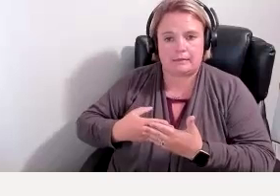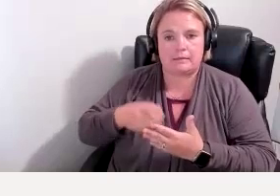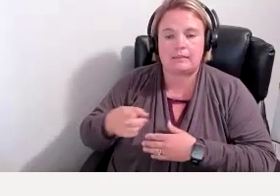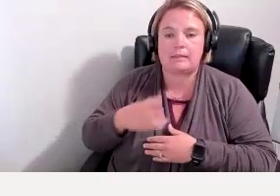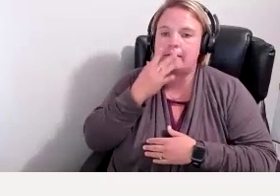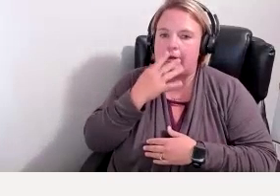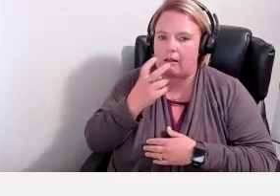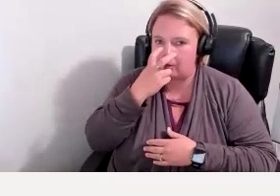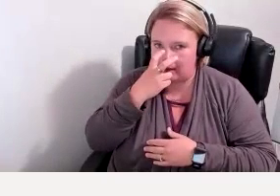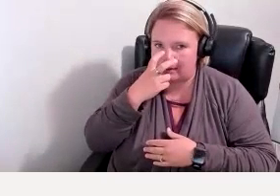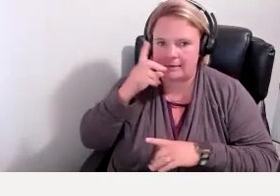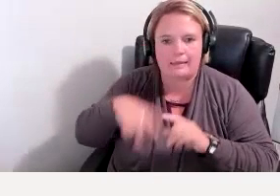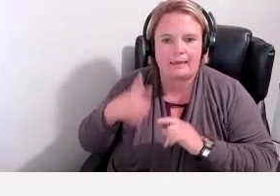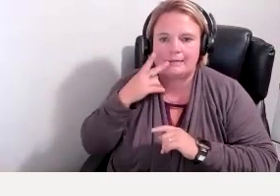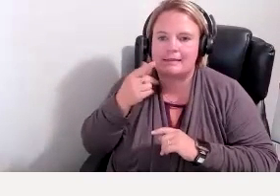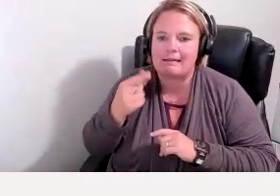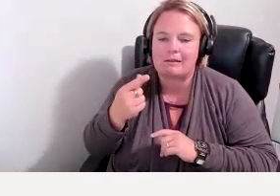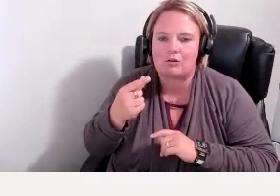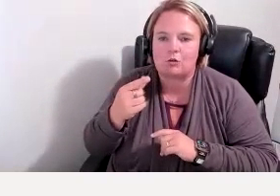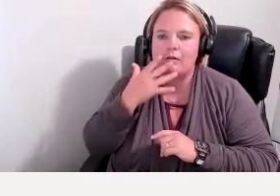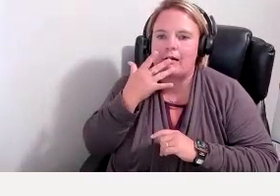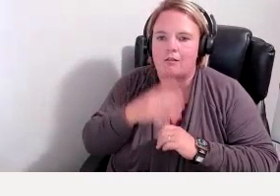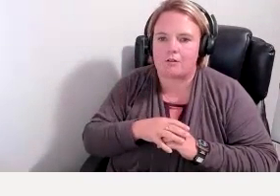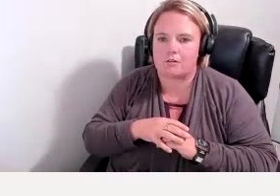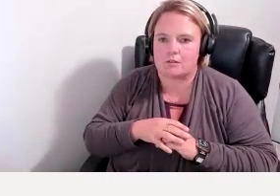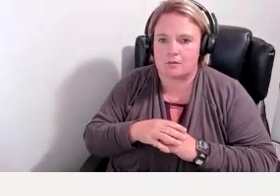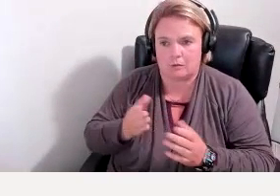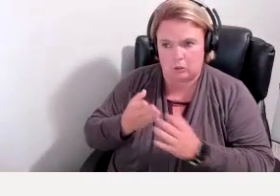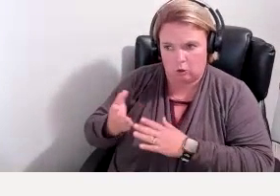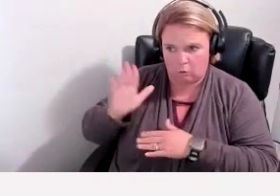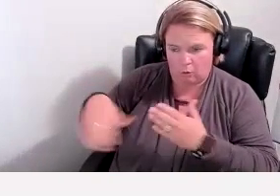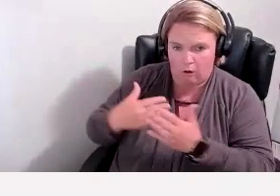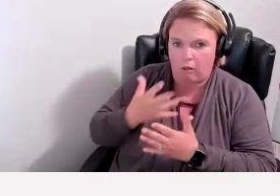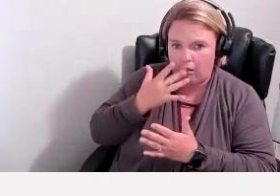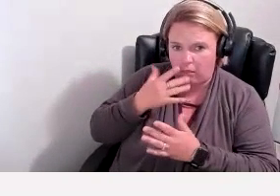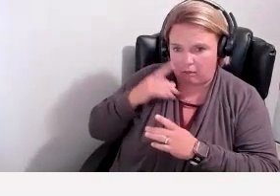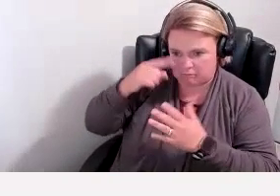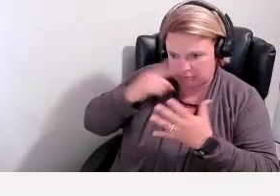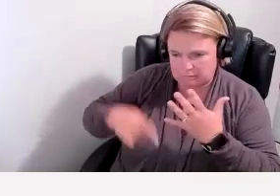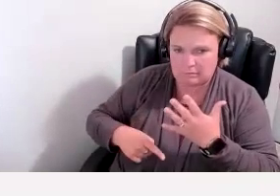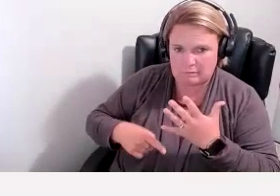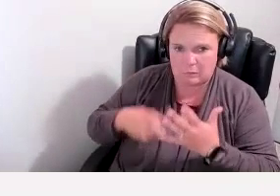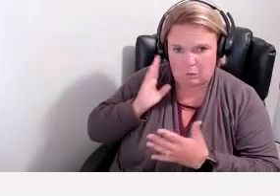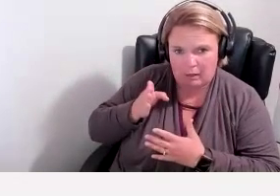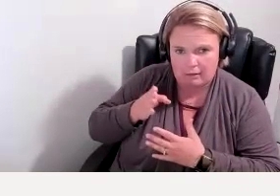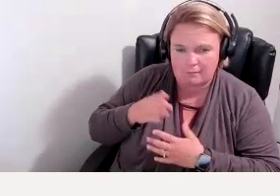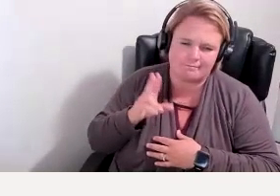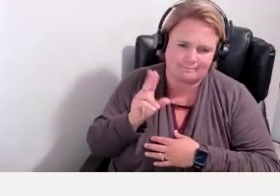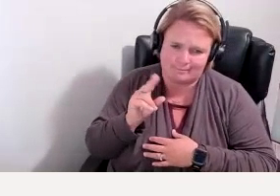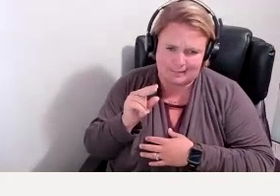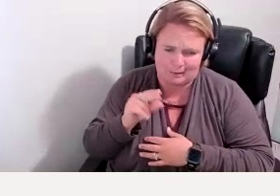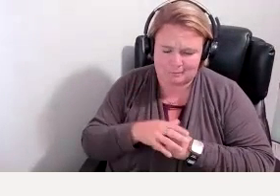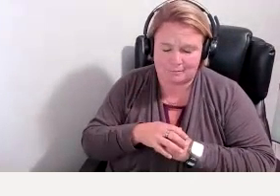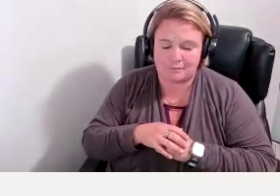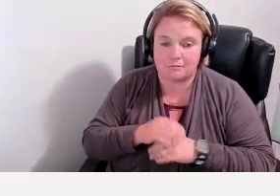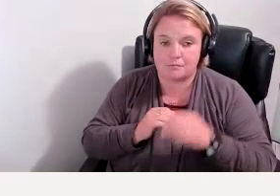colorblind, he can't see green, but he's not going to go through all of that to, you know, indicate he can't see green.